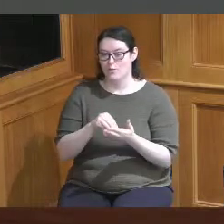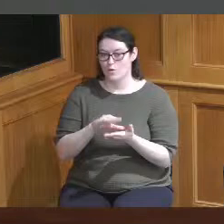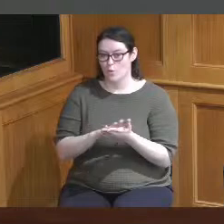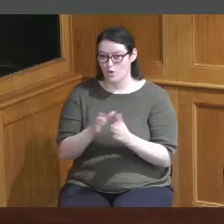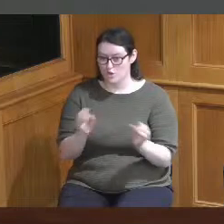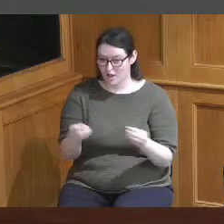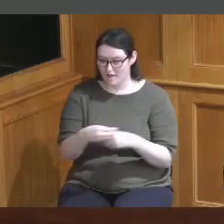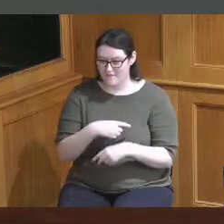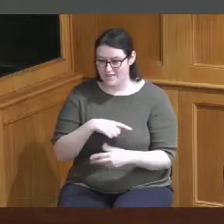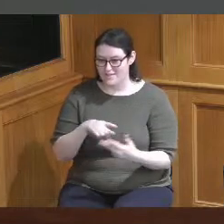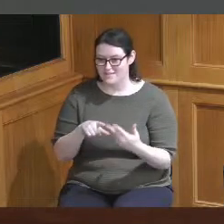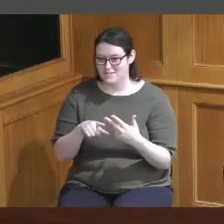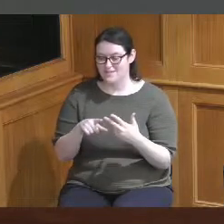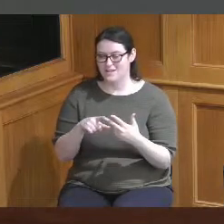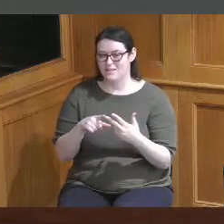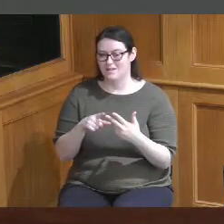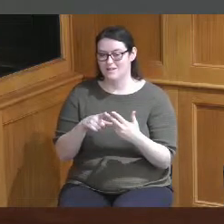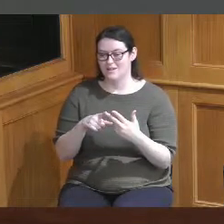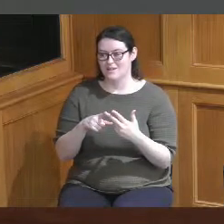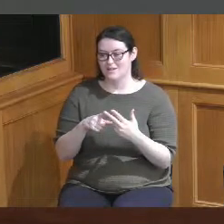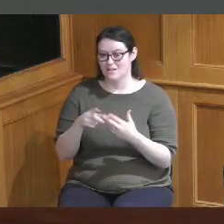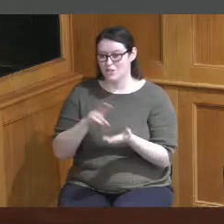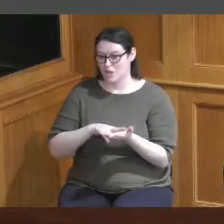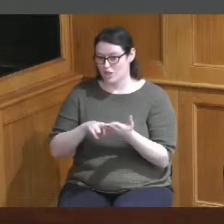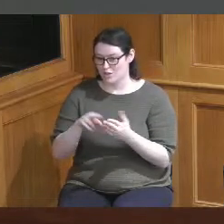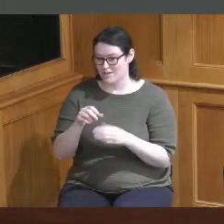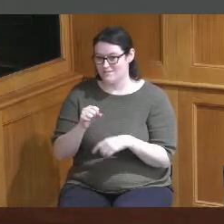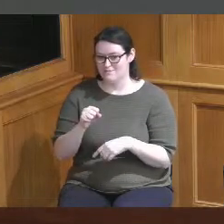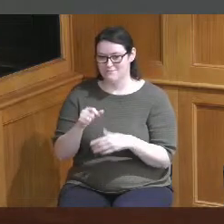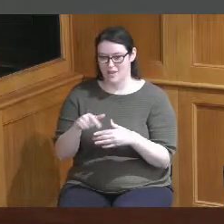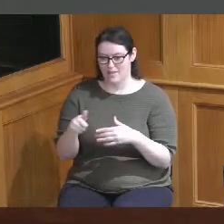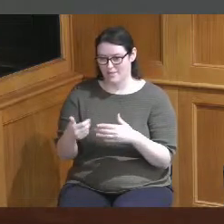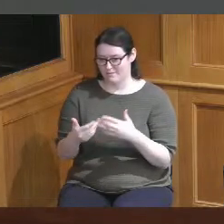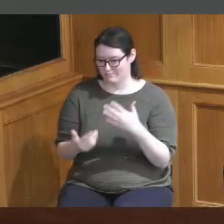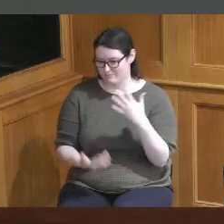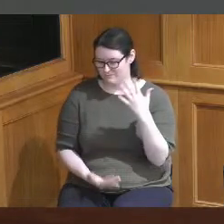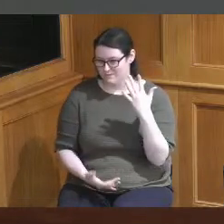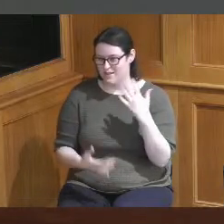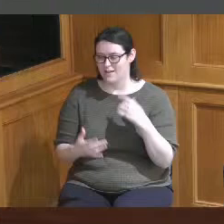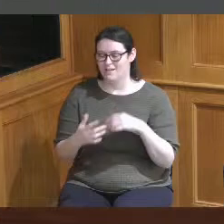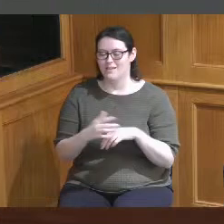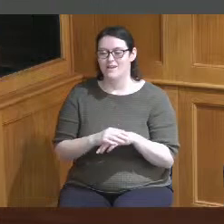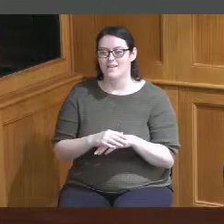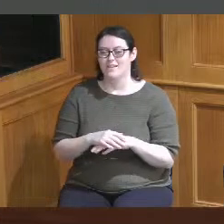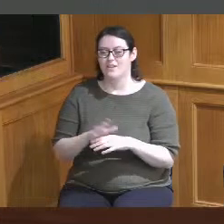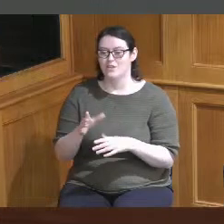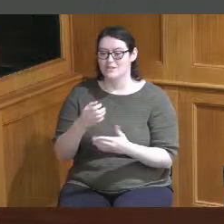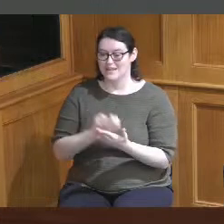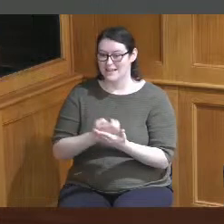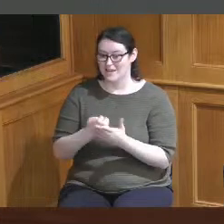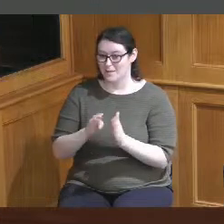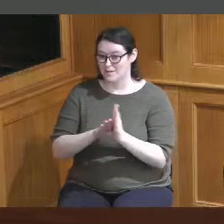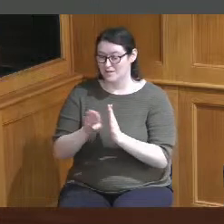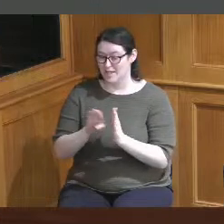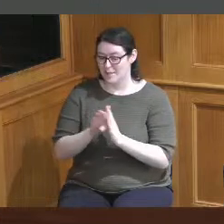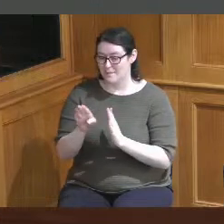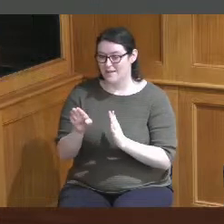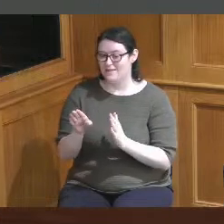an additional appropriation within contracts and subsidies. There is a economic